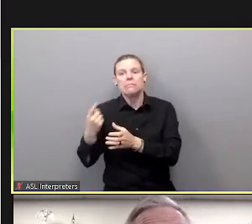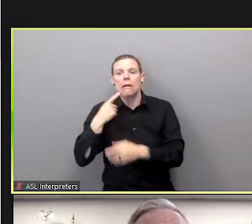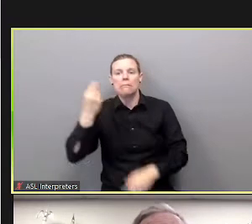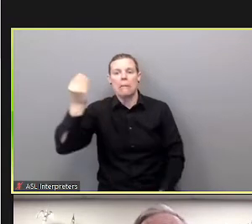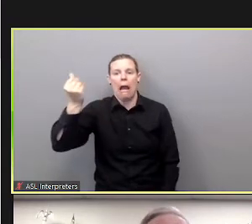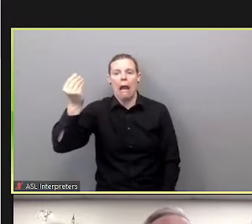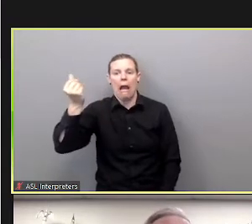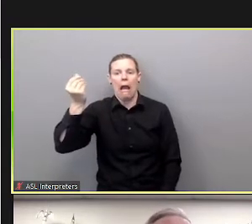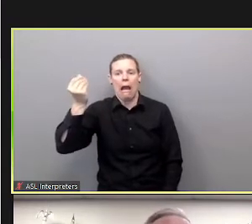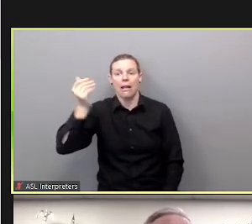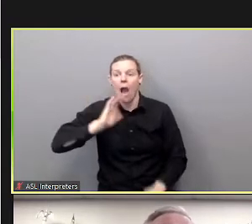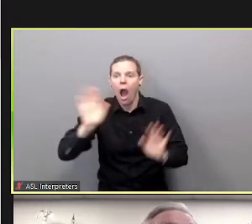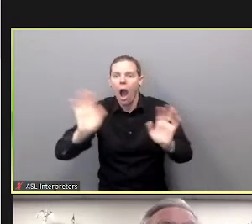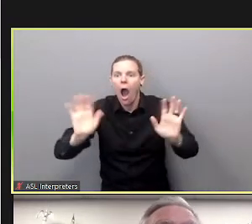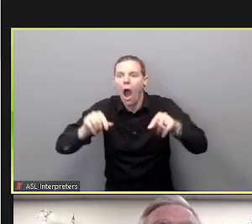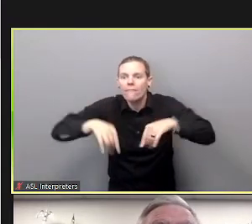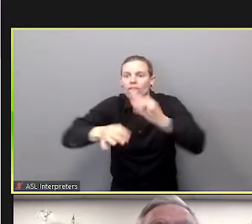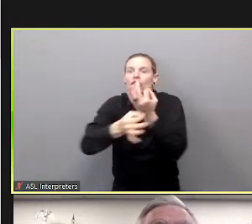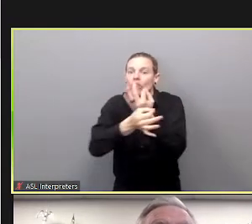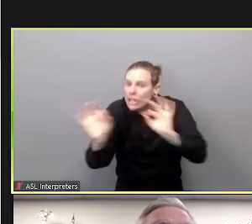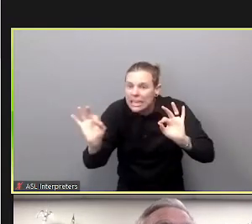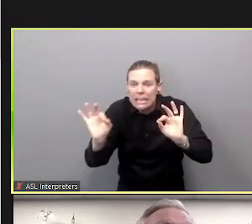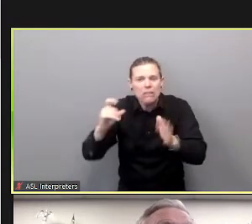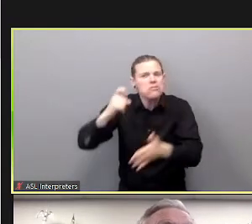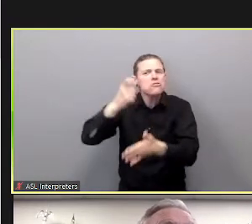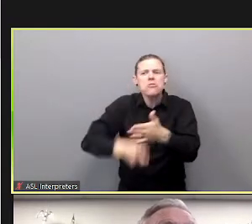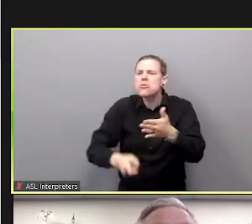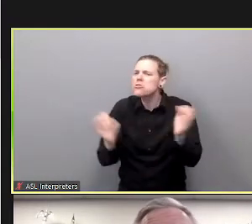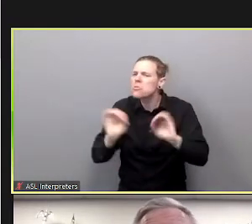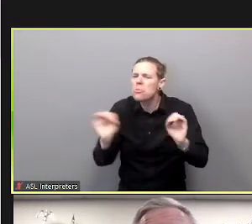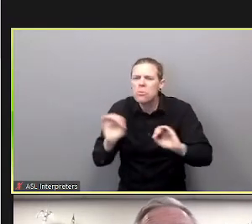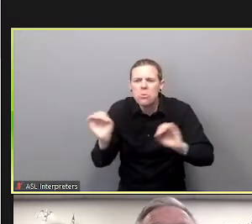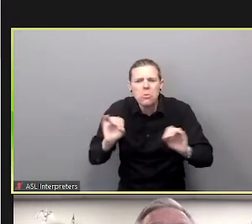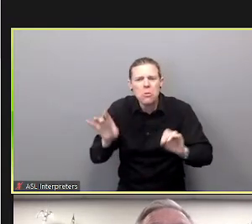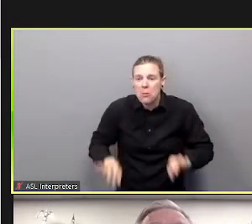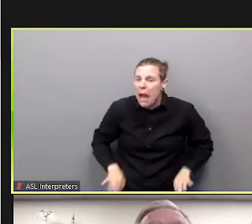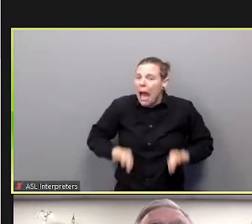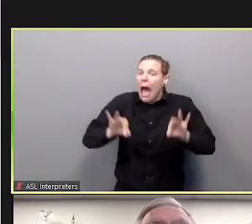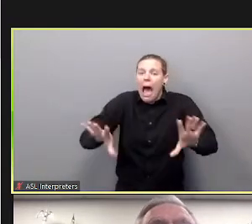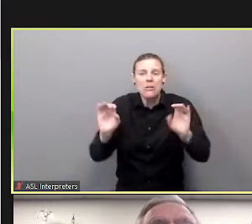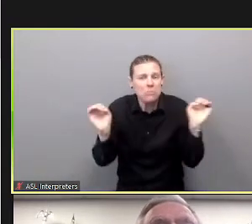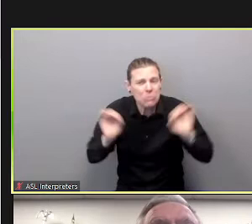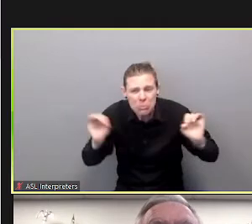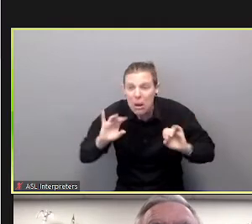free. So you will not have to pay anything to be vaccinated. So please